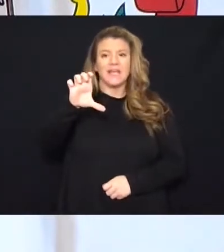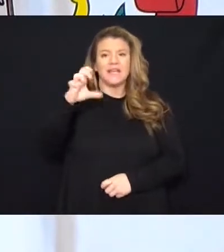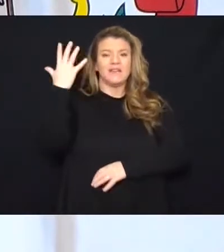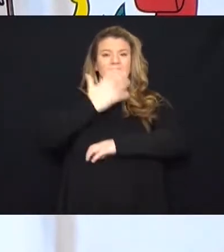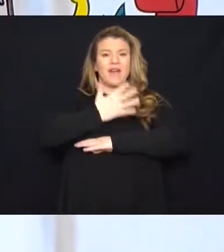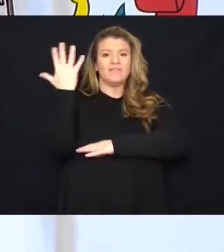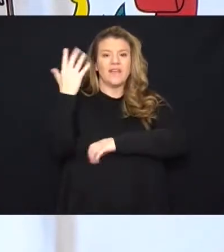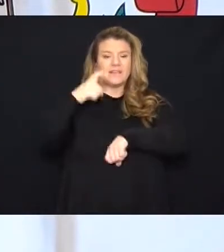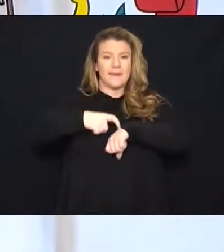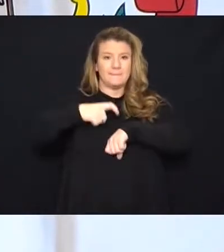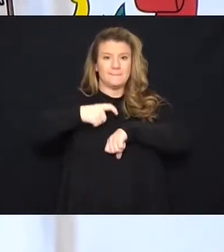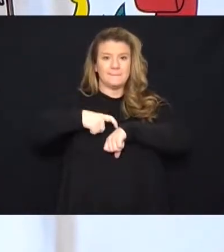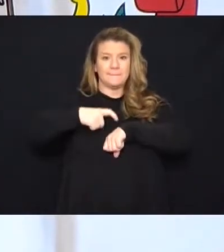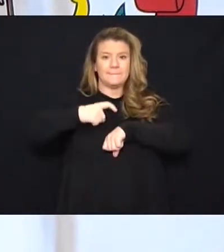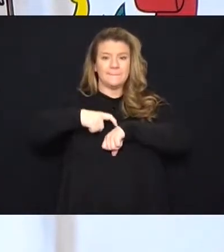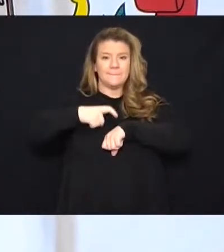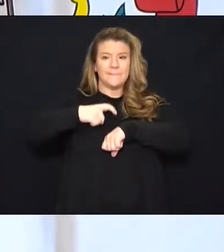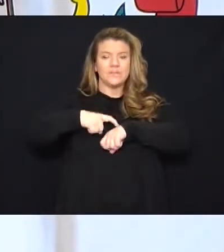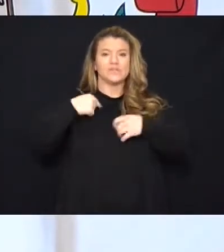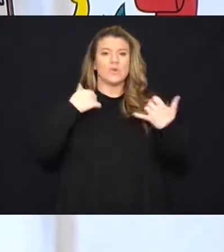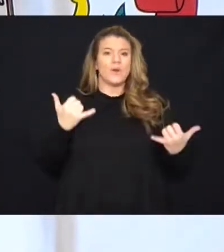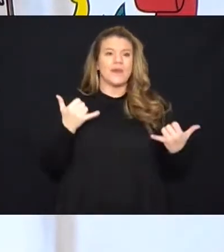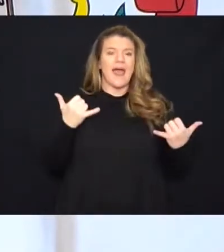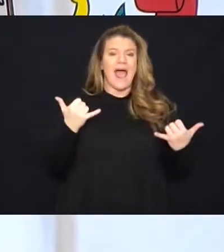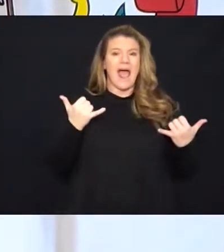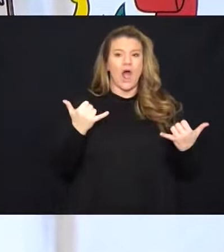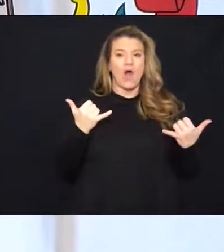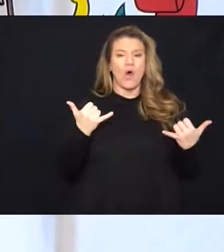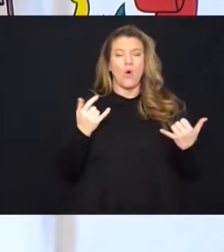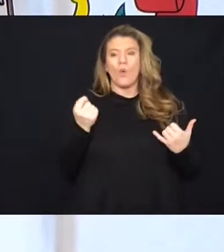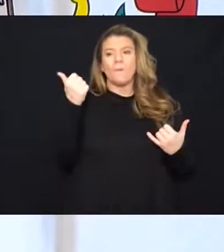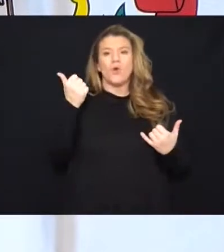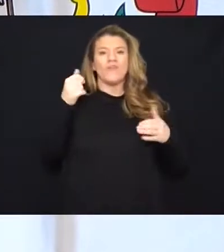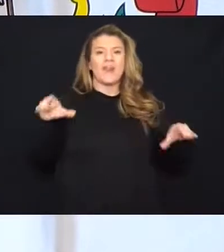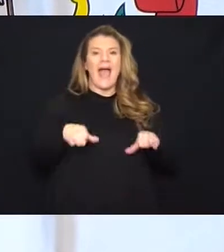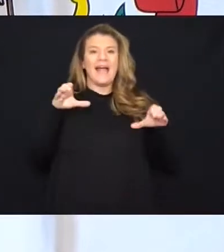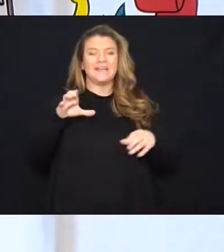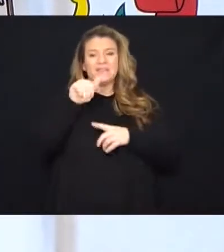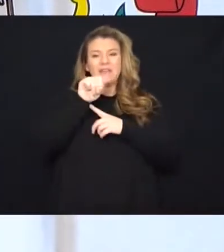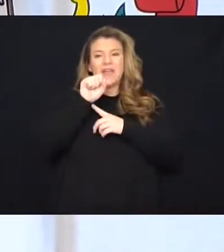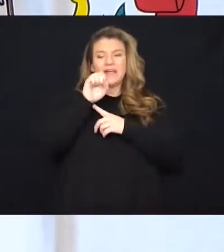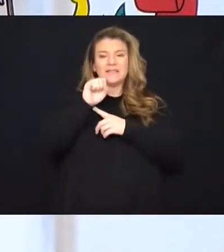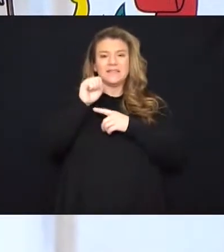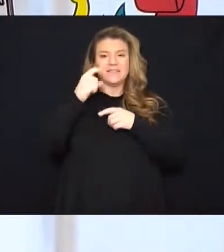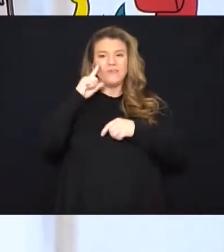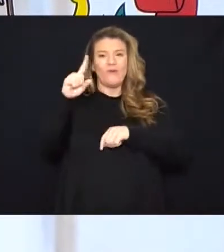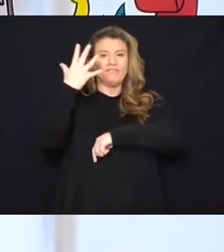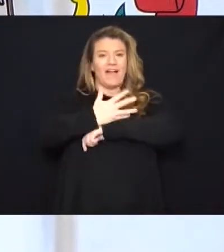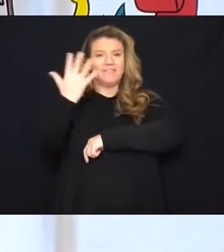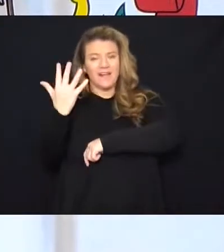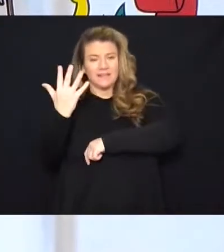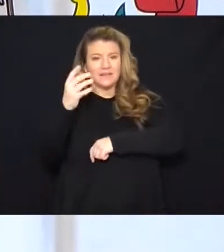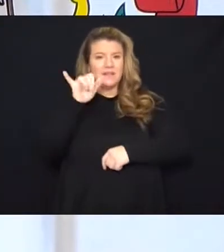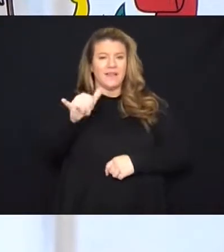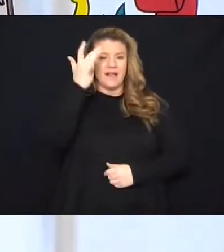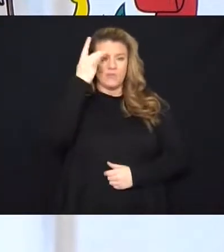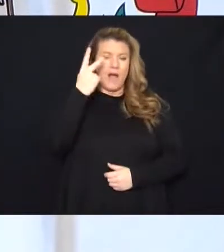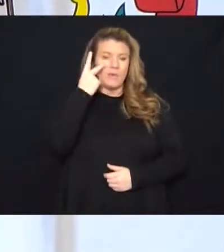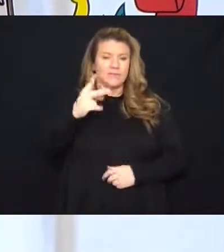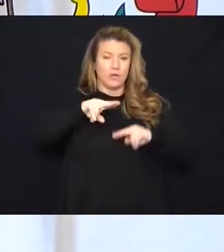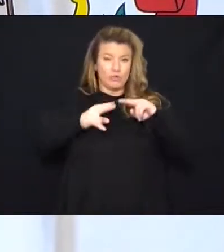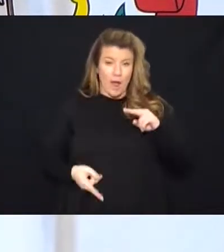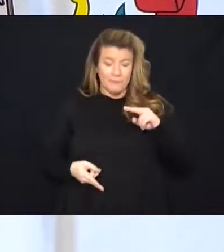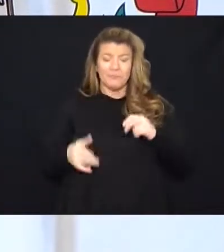5-day window, and so we're now removing active cases on a 5-day basis, and that's why you saw that big drop.